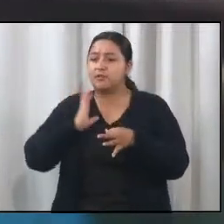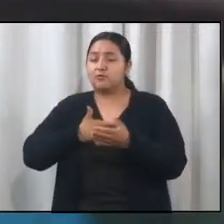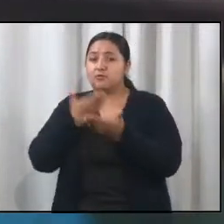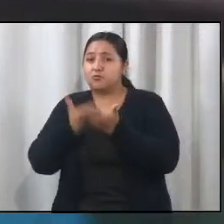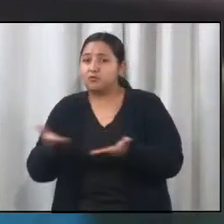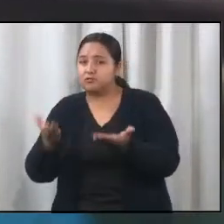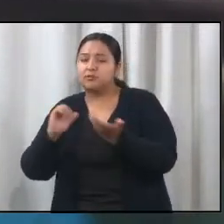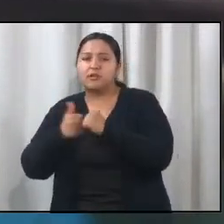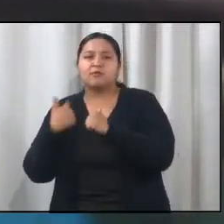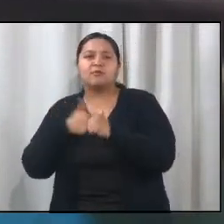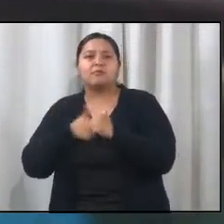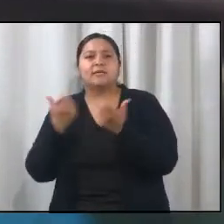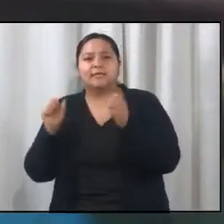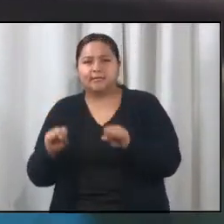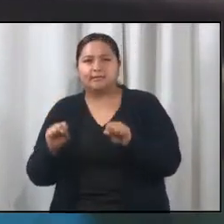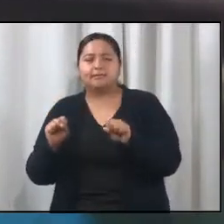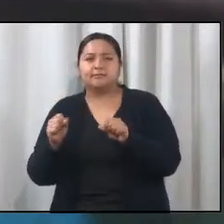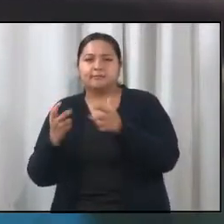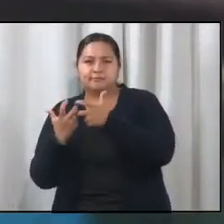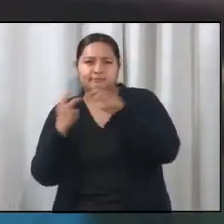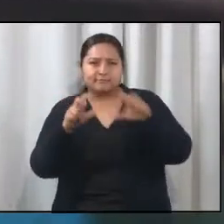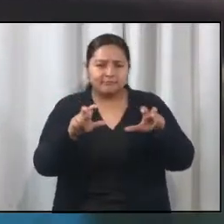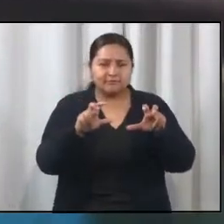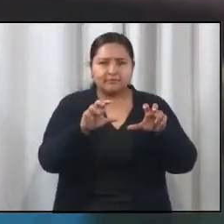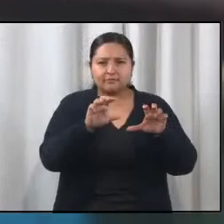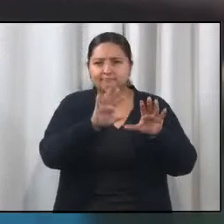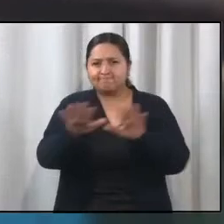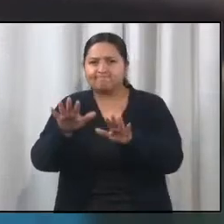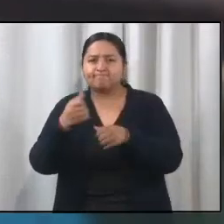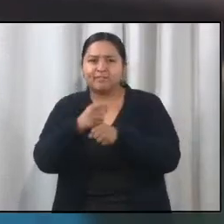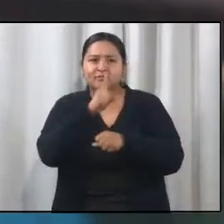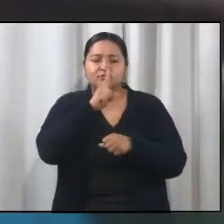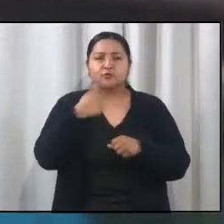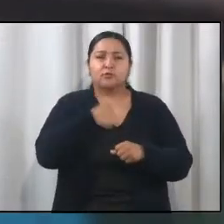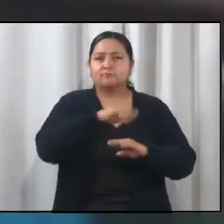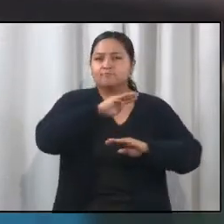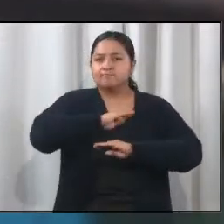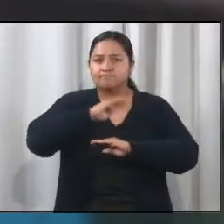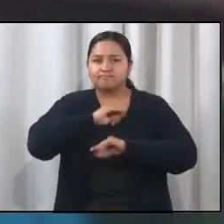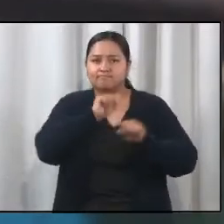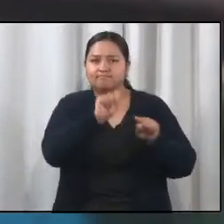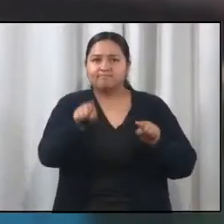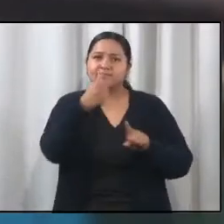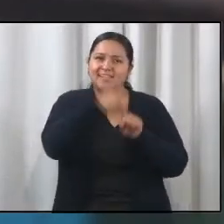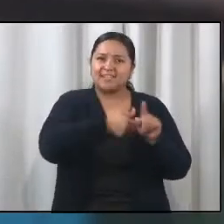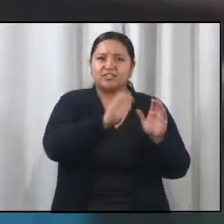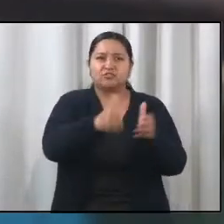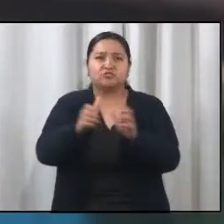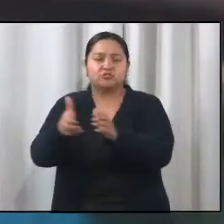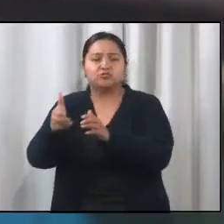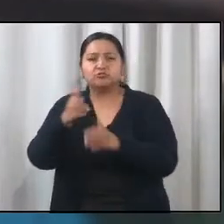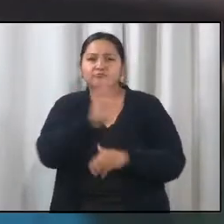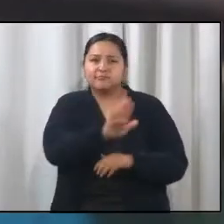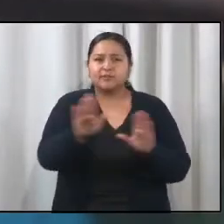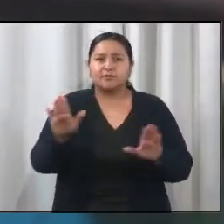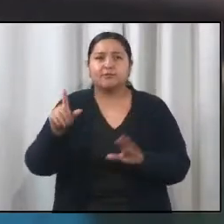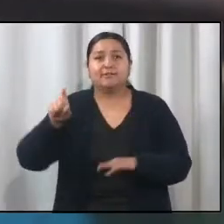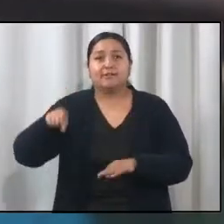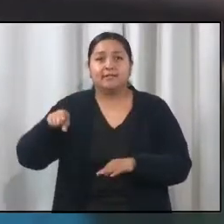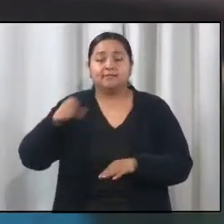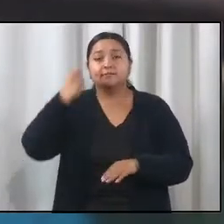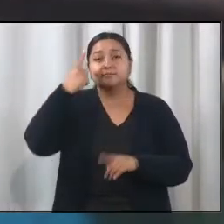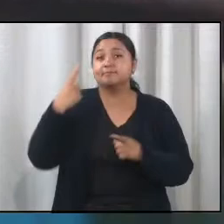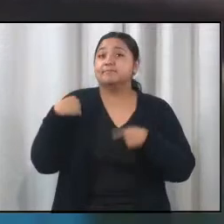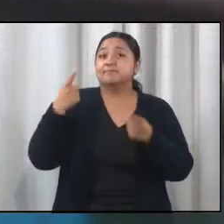we make sure that we're reaching the different populations and the different needs. We have been working hard to increase shelter and to connect people to